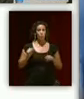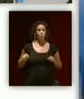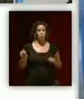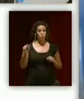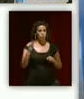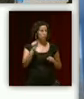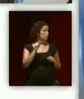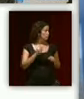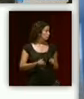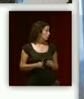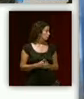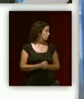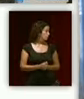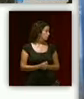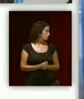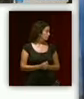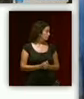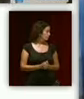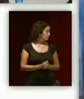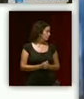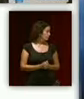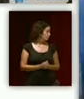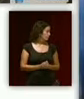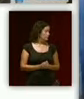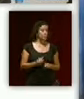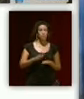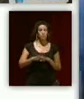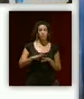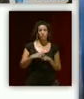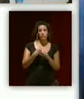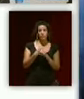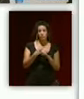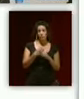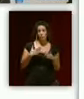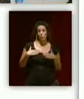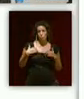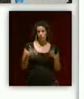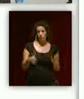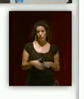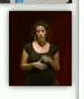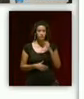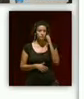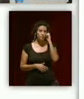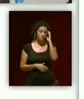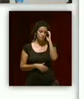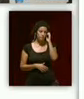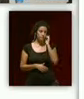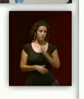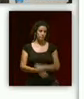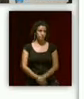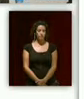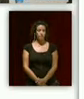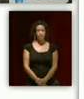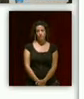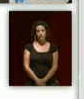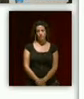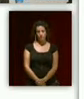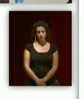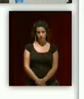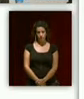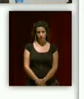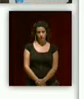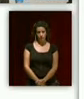And simultaneously, as I said, we can record points, for example, for any given task we are creating.